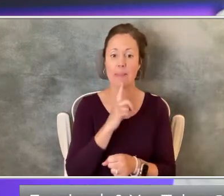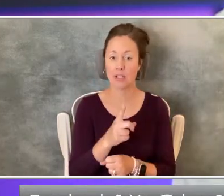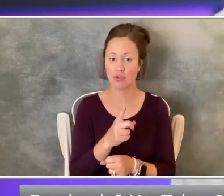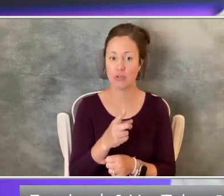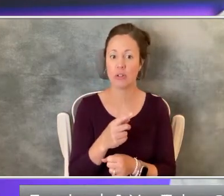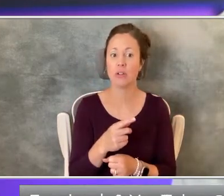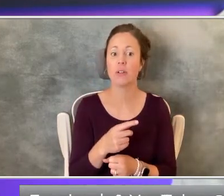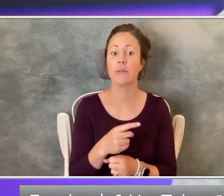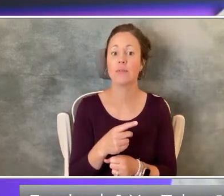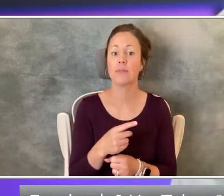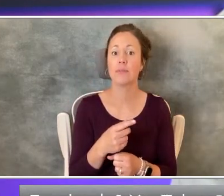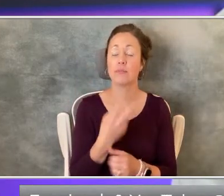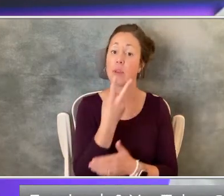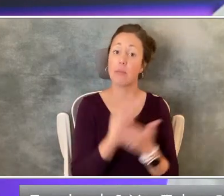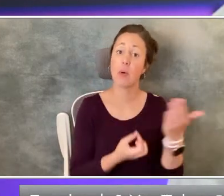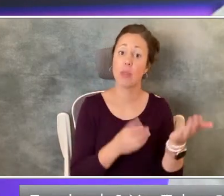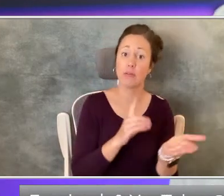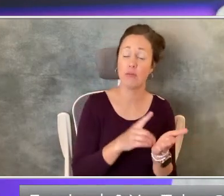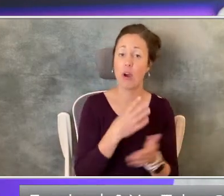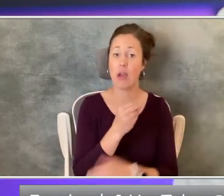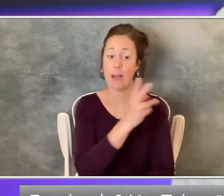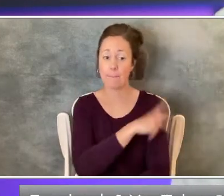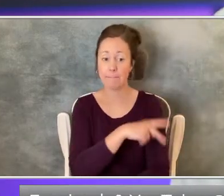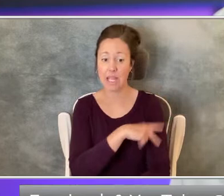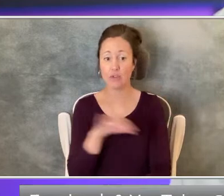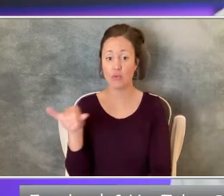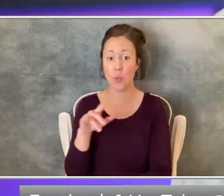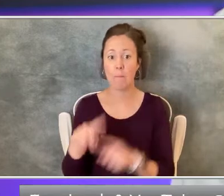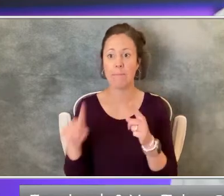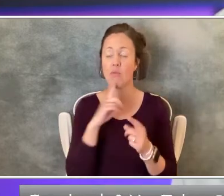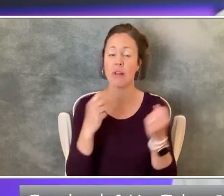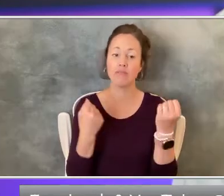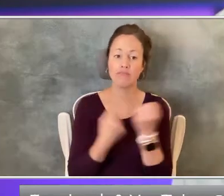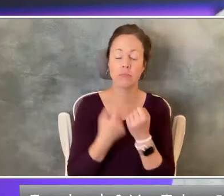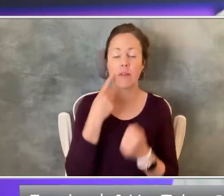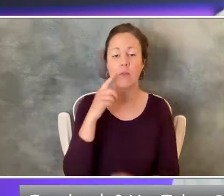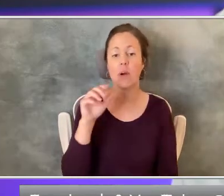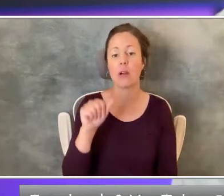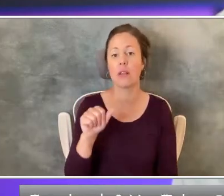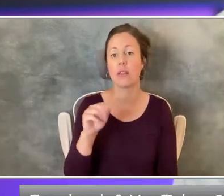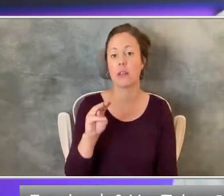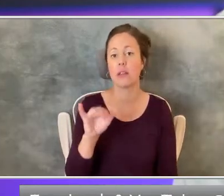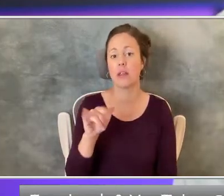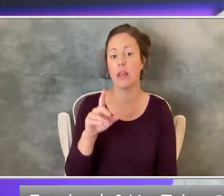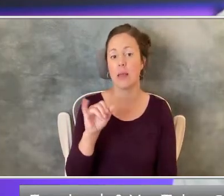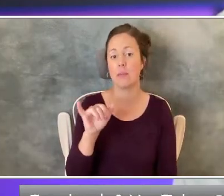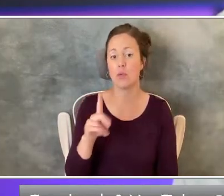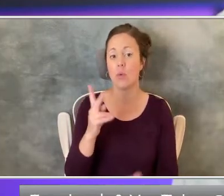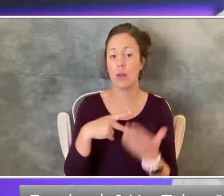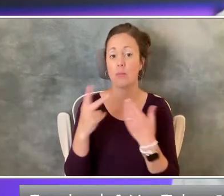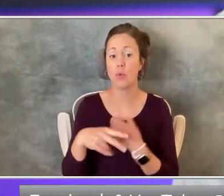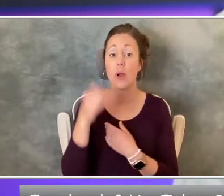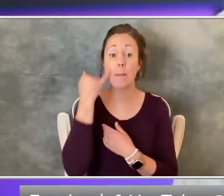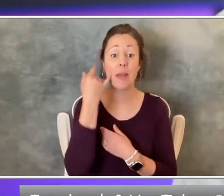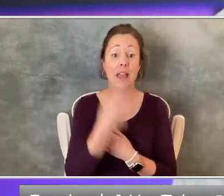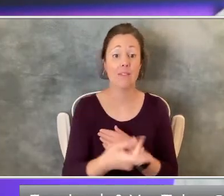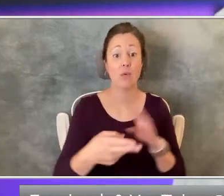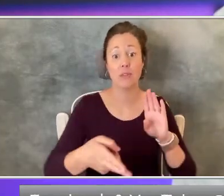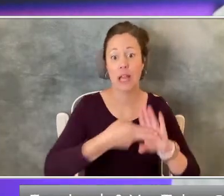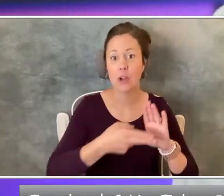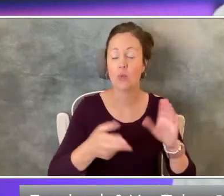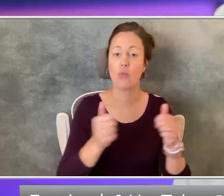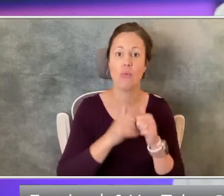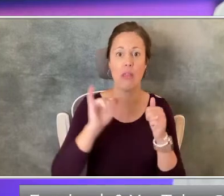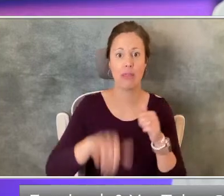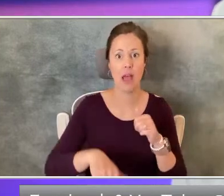and patients, as being advocate for amyloid program. If you have been diagnosed with myeloma, amyloid out there, please